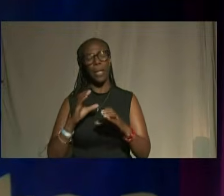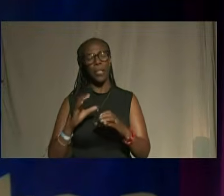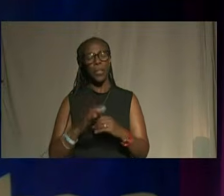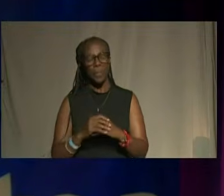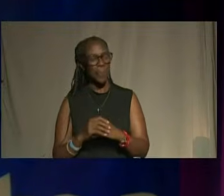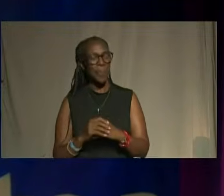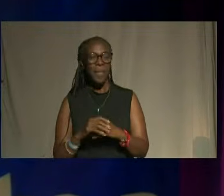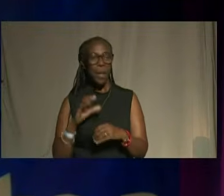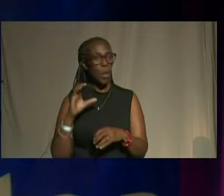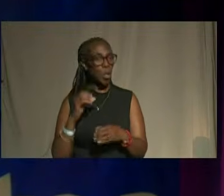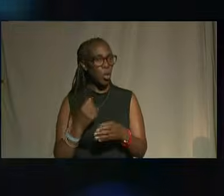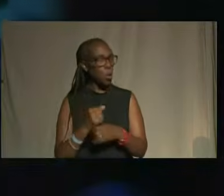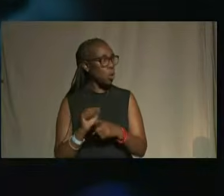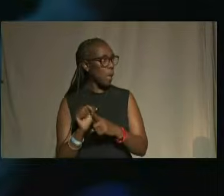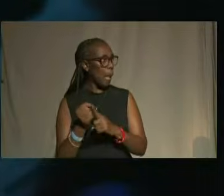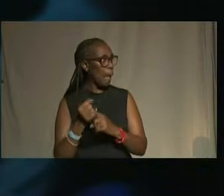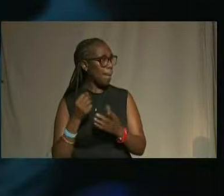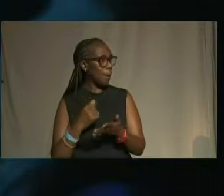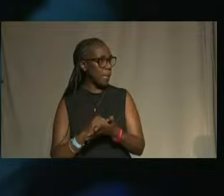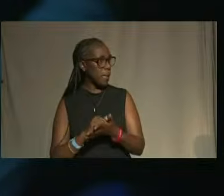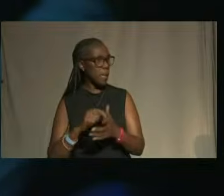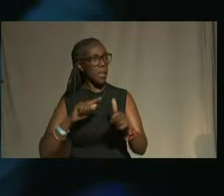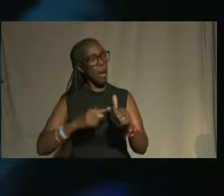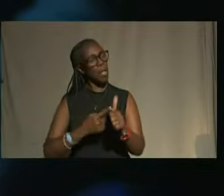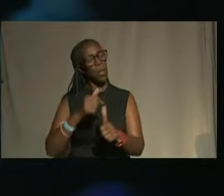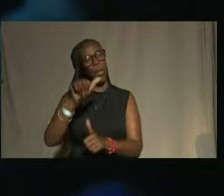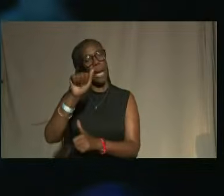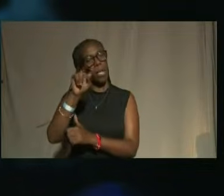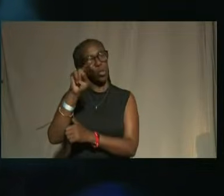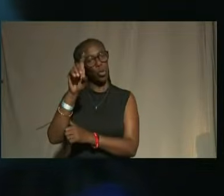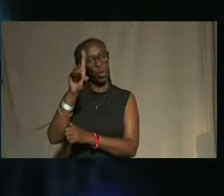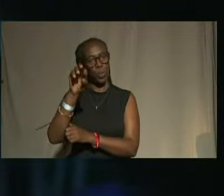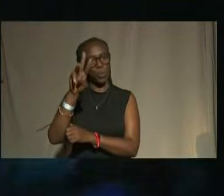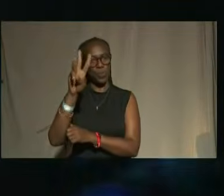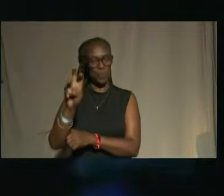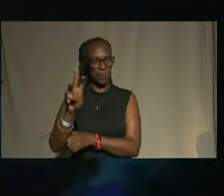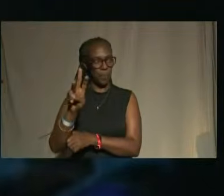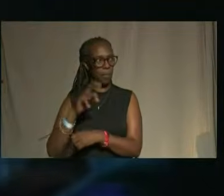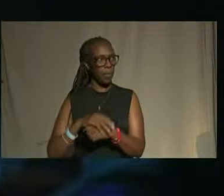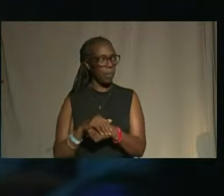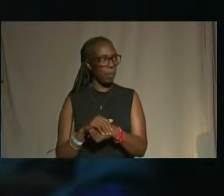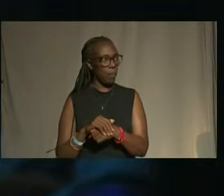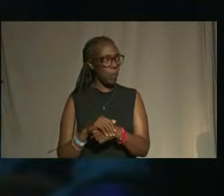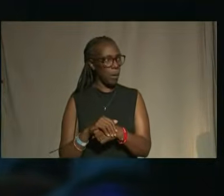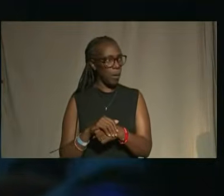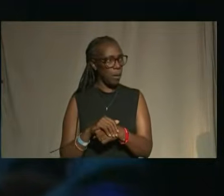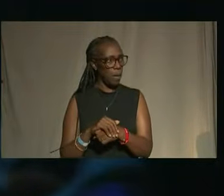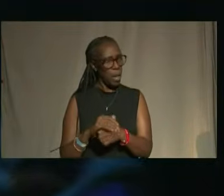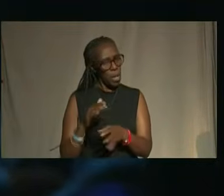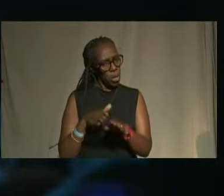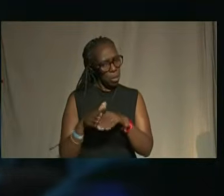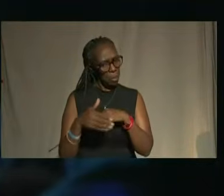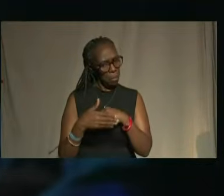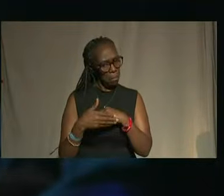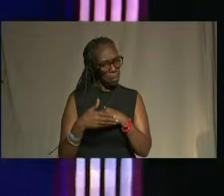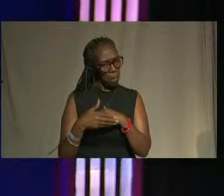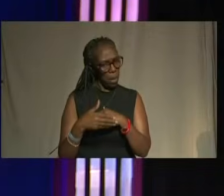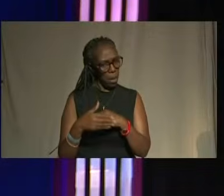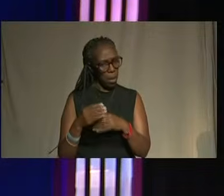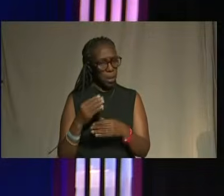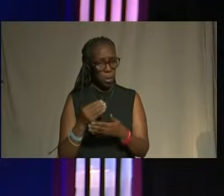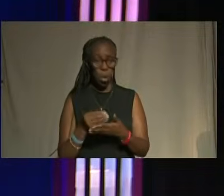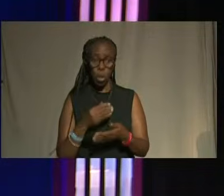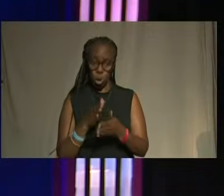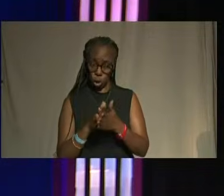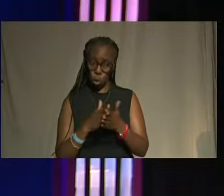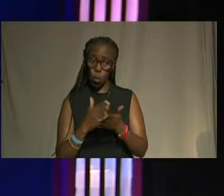question for Team JLP. The public sector wage bill consumes close to 50% of tax revenues. The